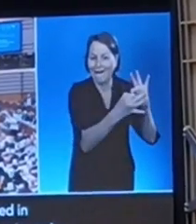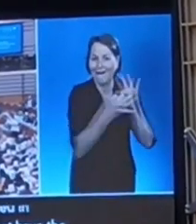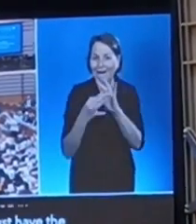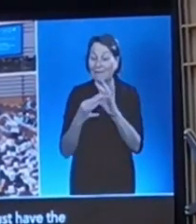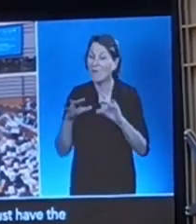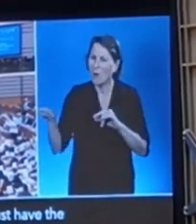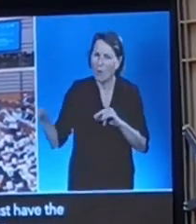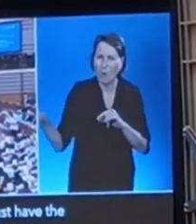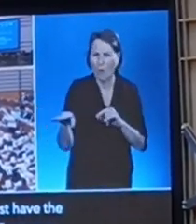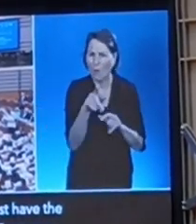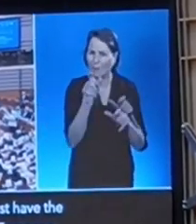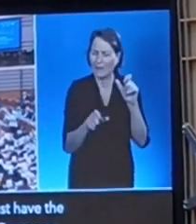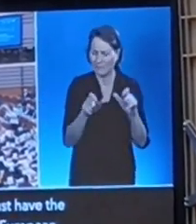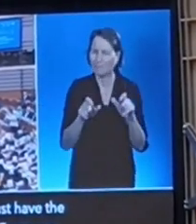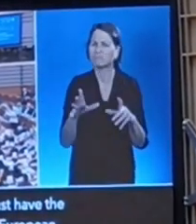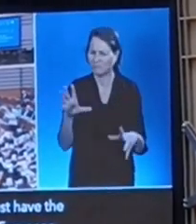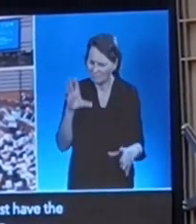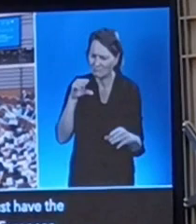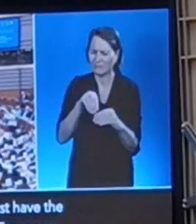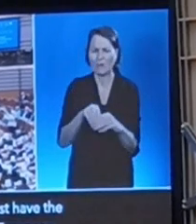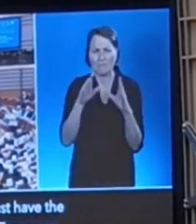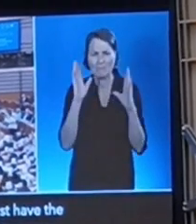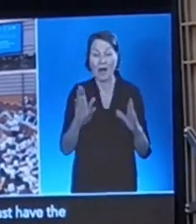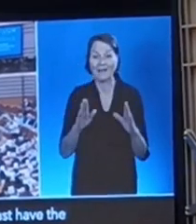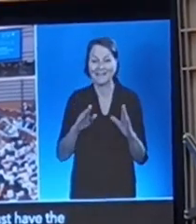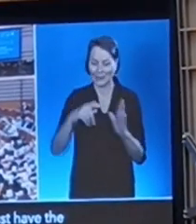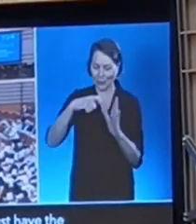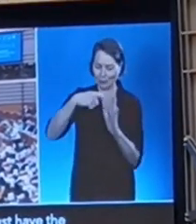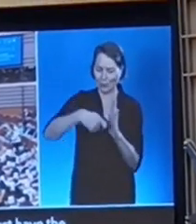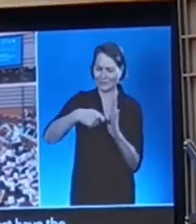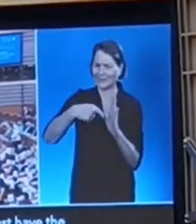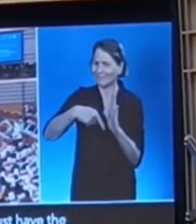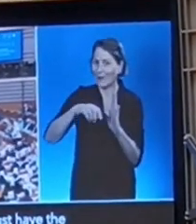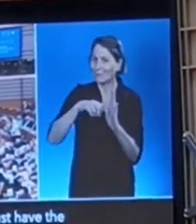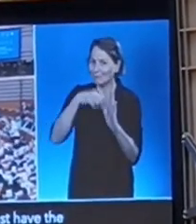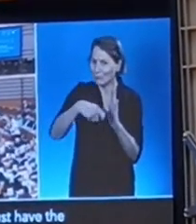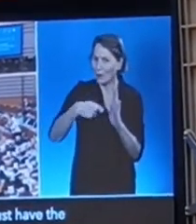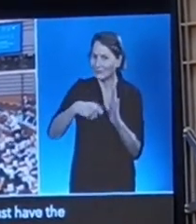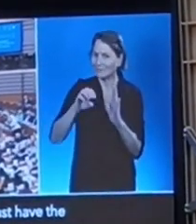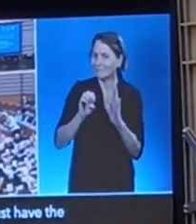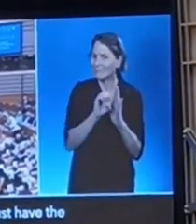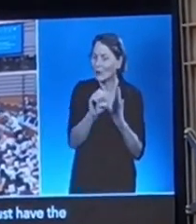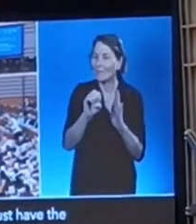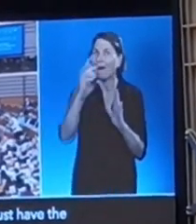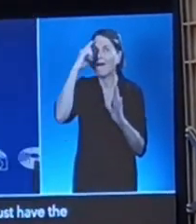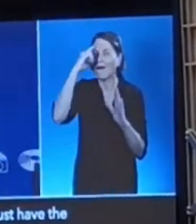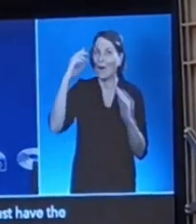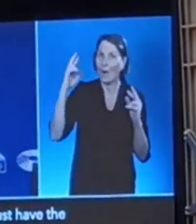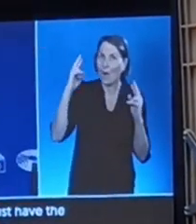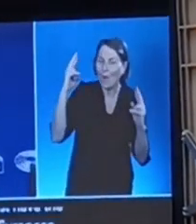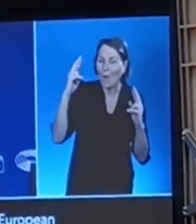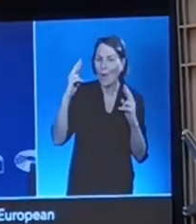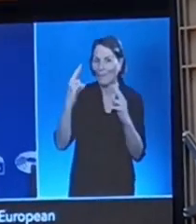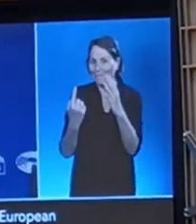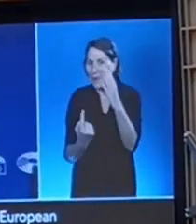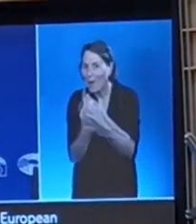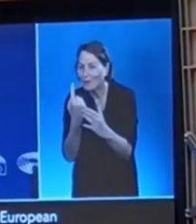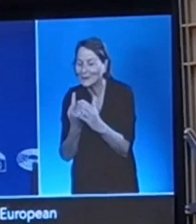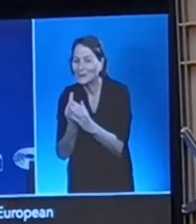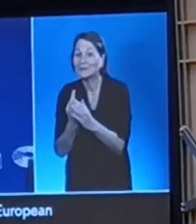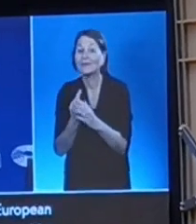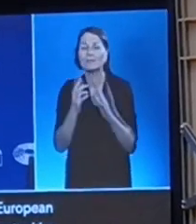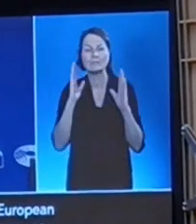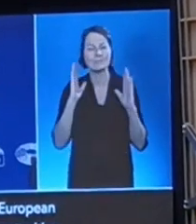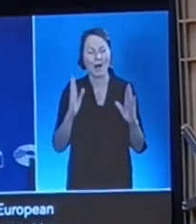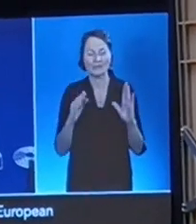project, a European project of hope and opportunity that must be accessible to